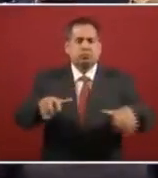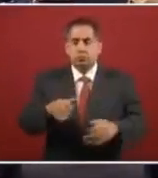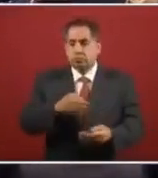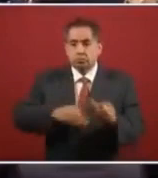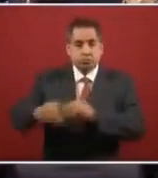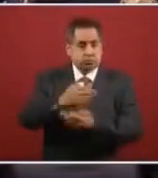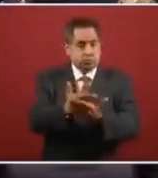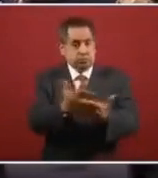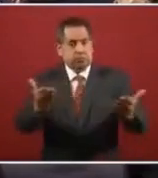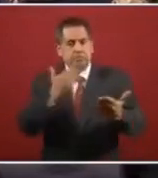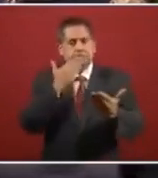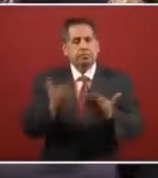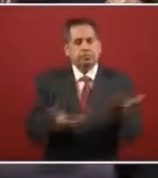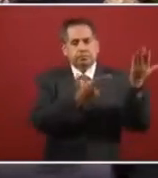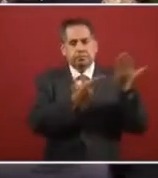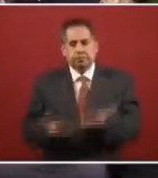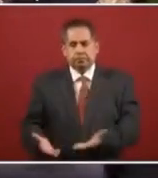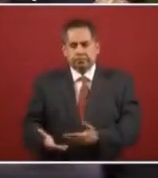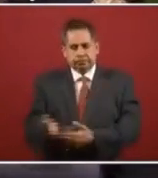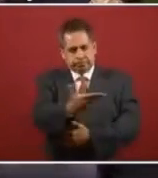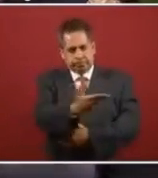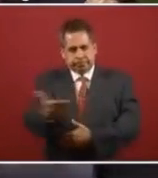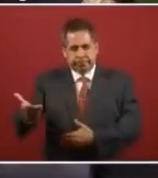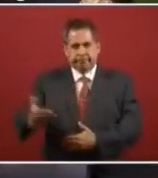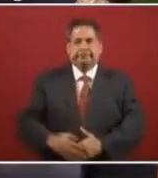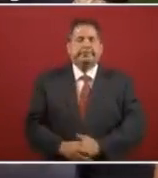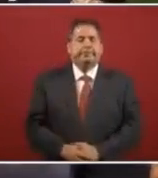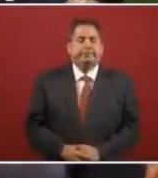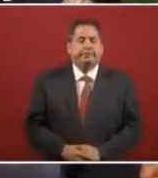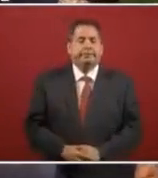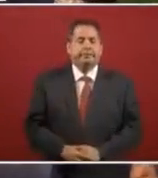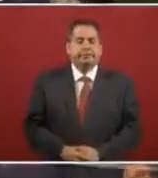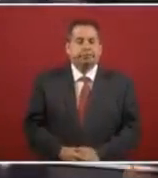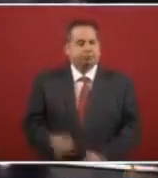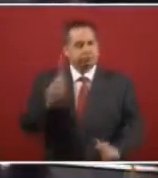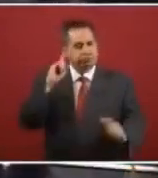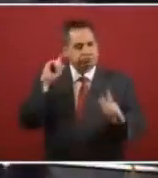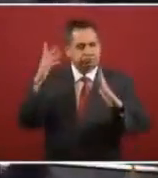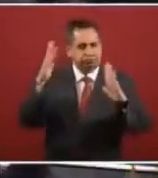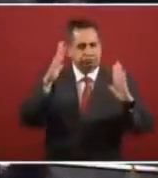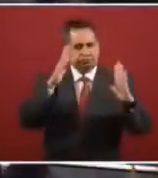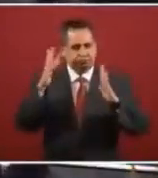of the news media you're all welcome